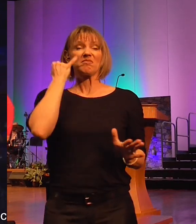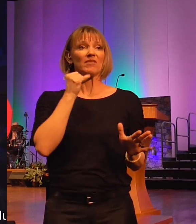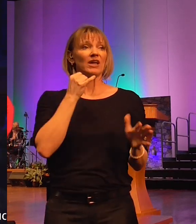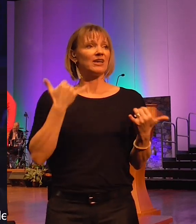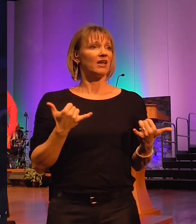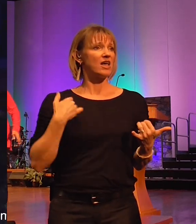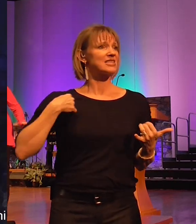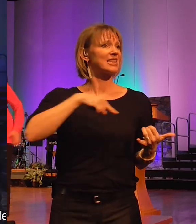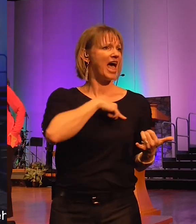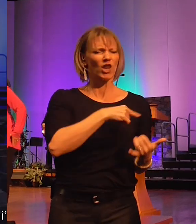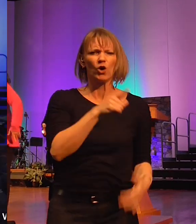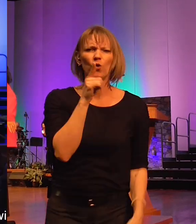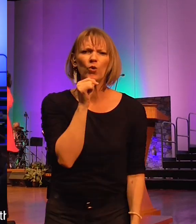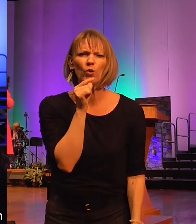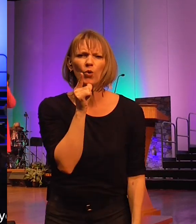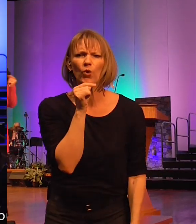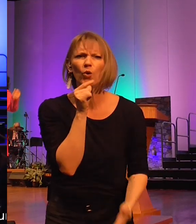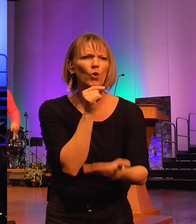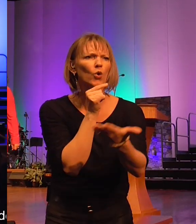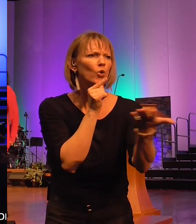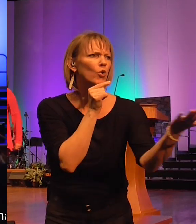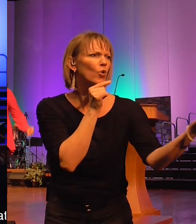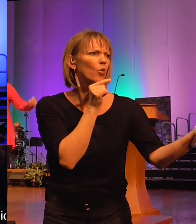If not us, then who?